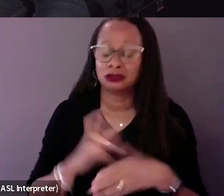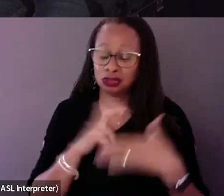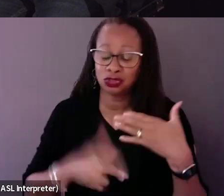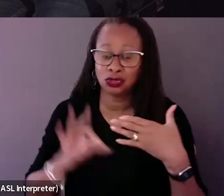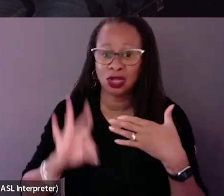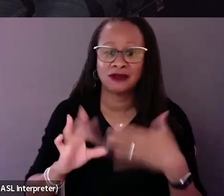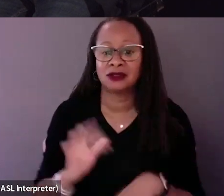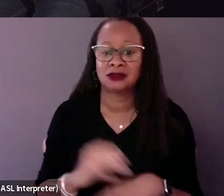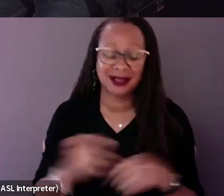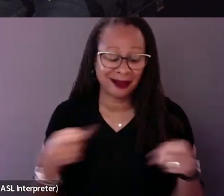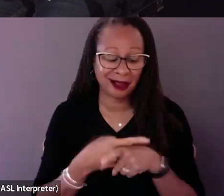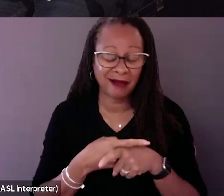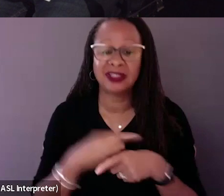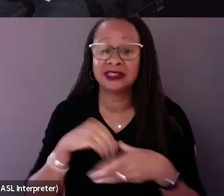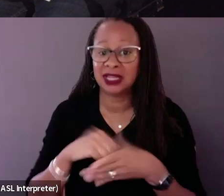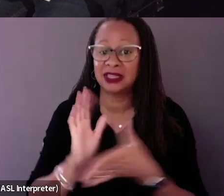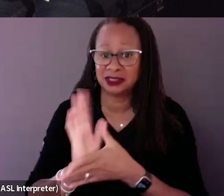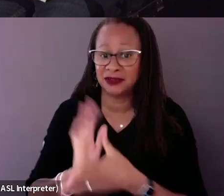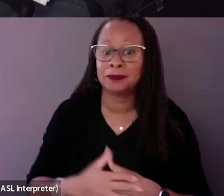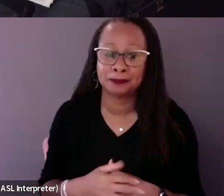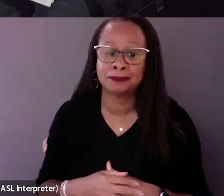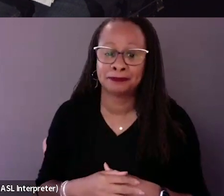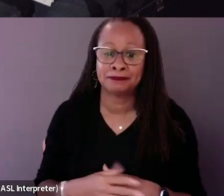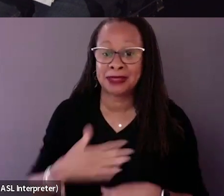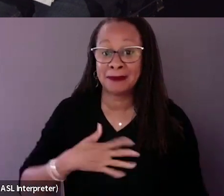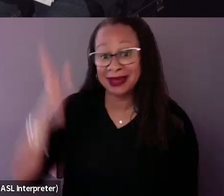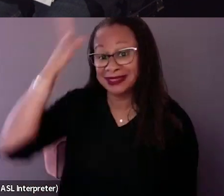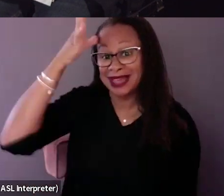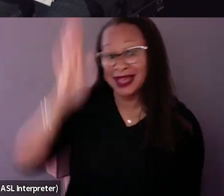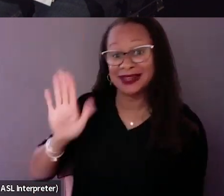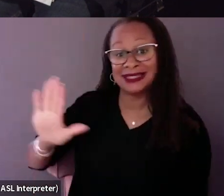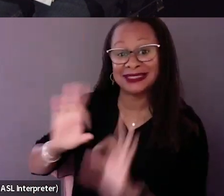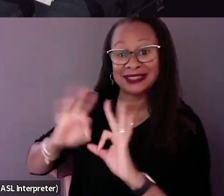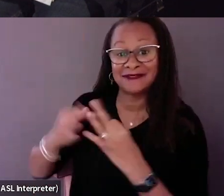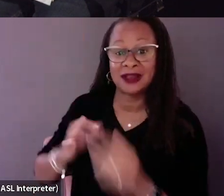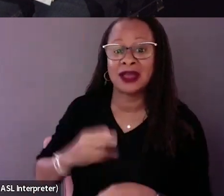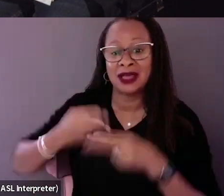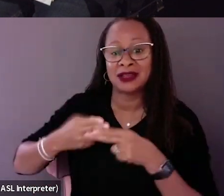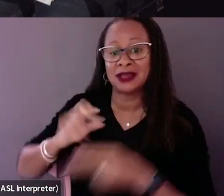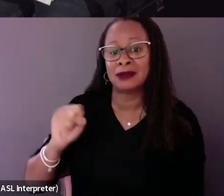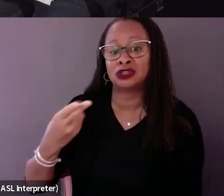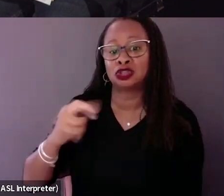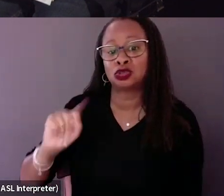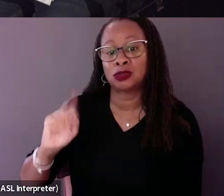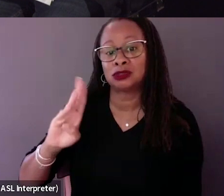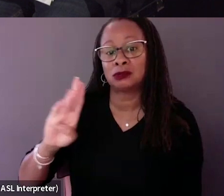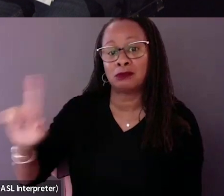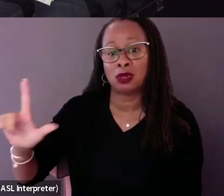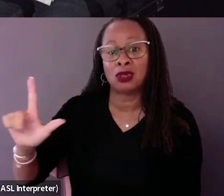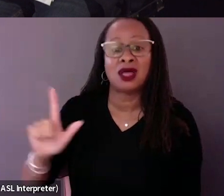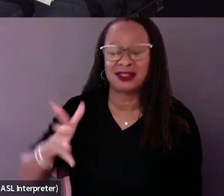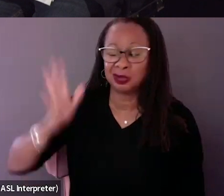the conflict that's in this film. On my dad's side, the name Shortbull goes back to